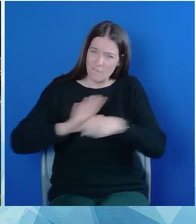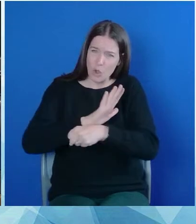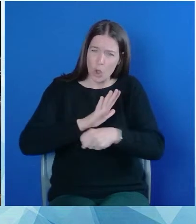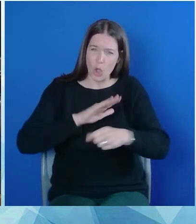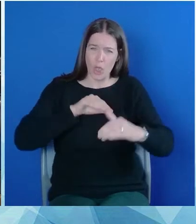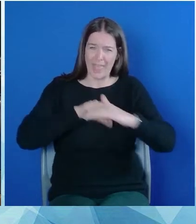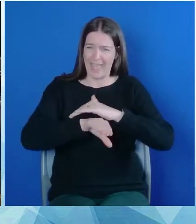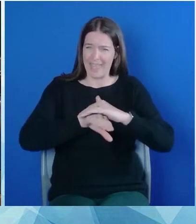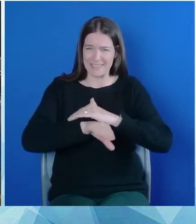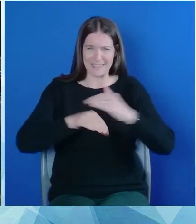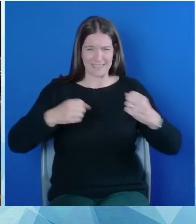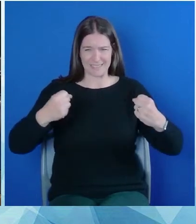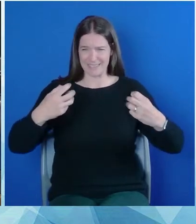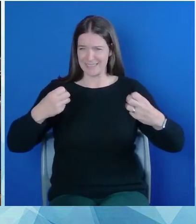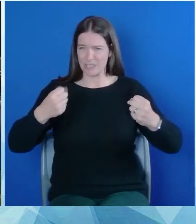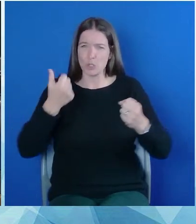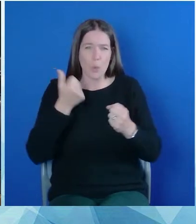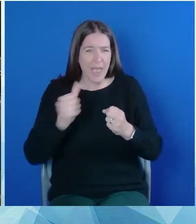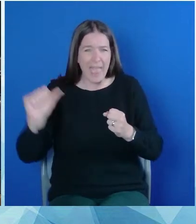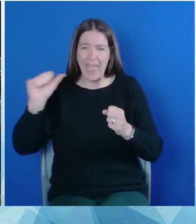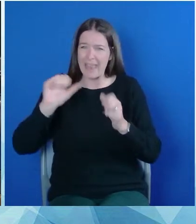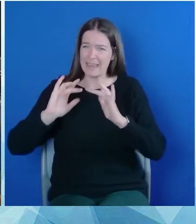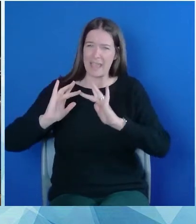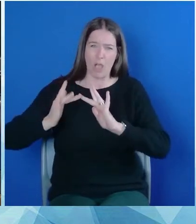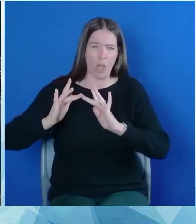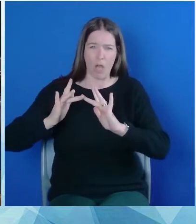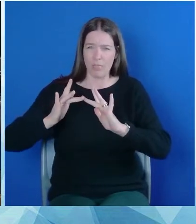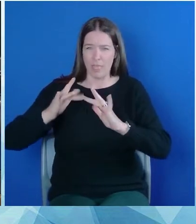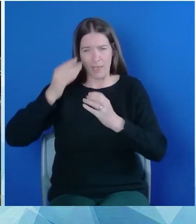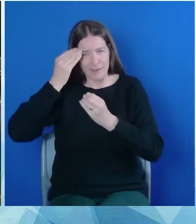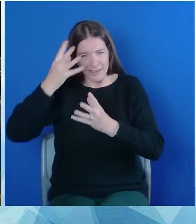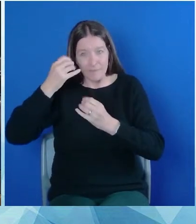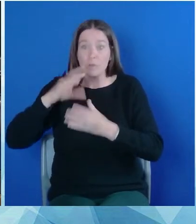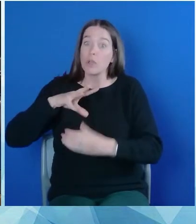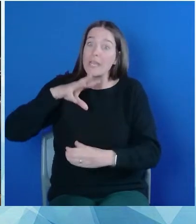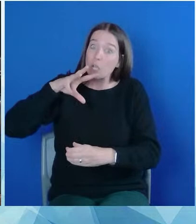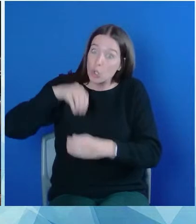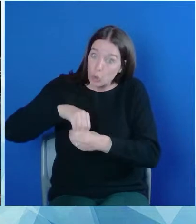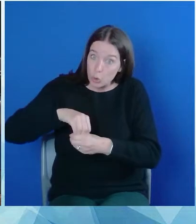to any of that web content, including the policy.